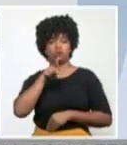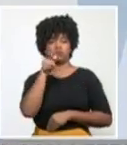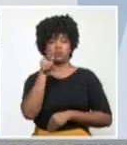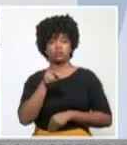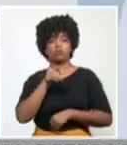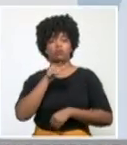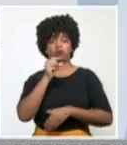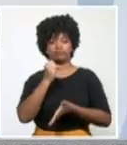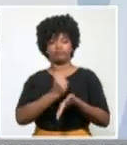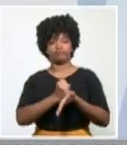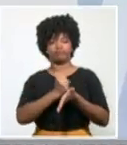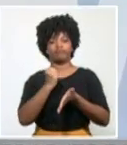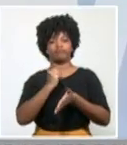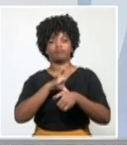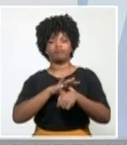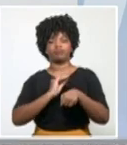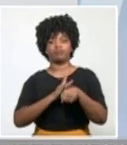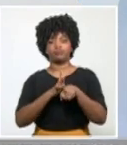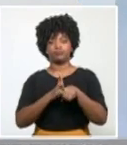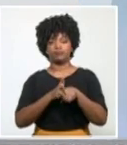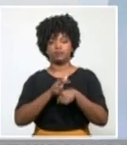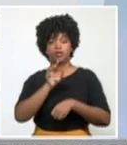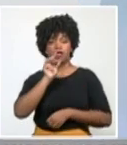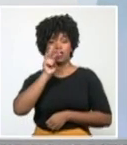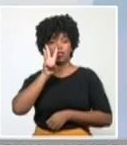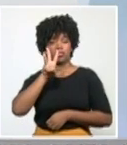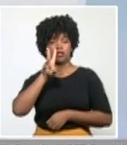39,203 more than Friday,